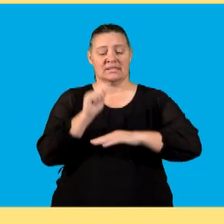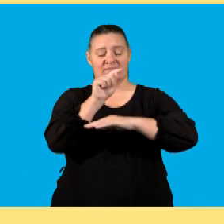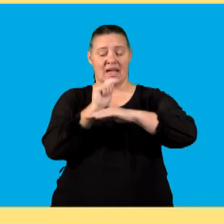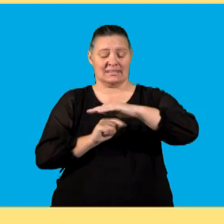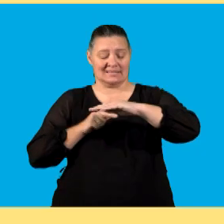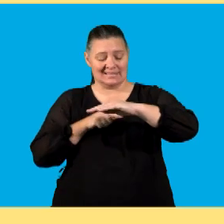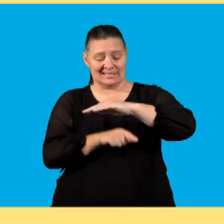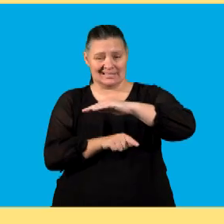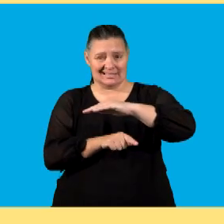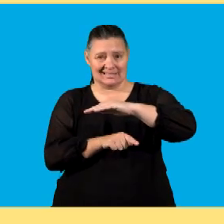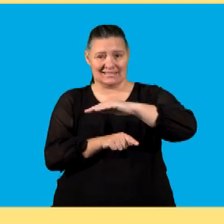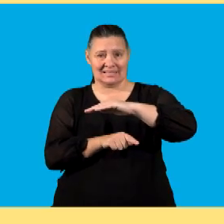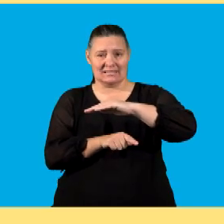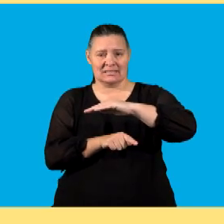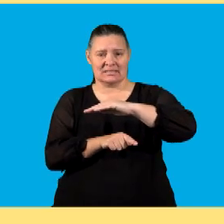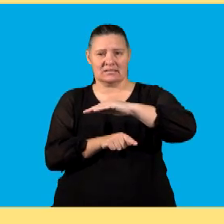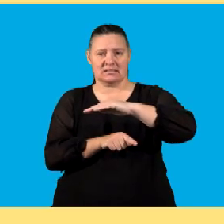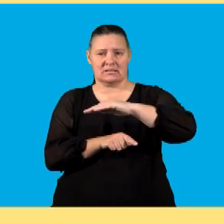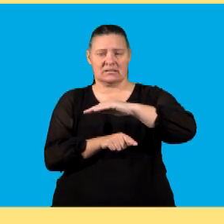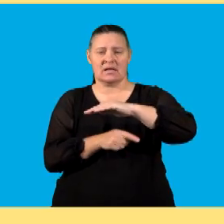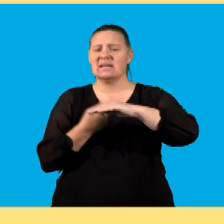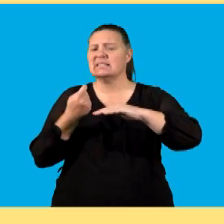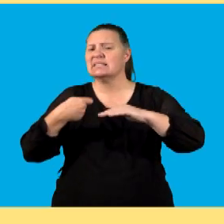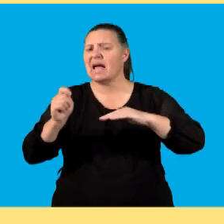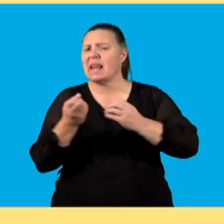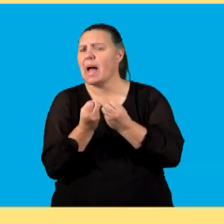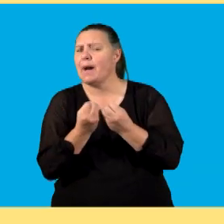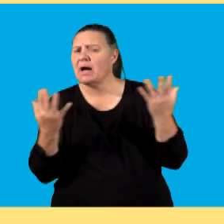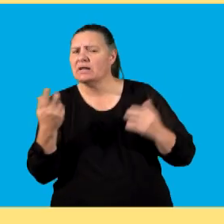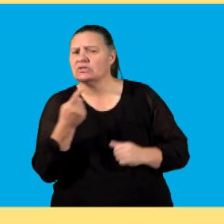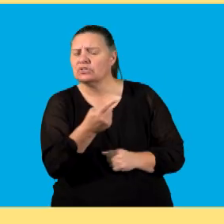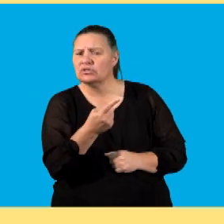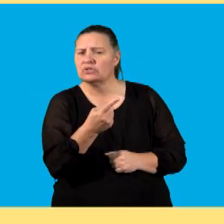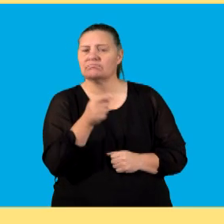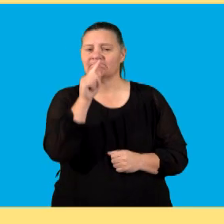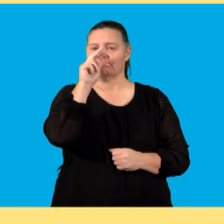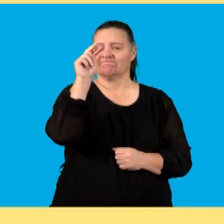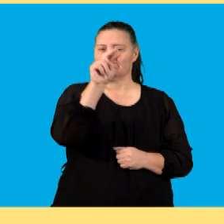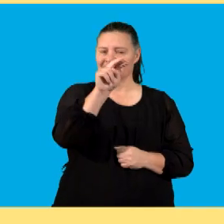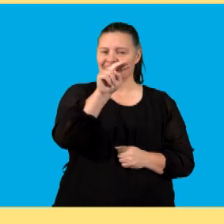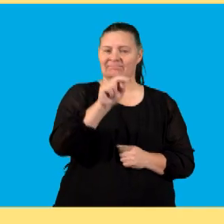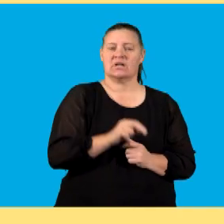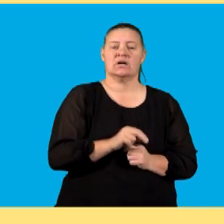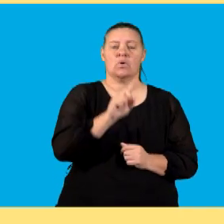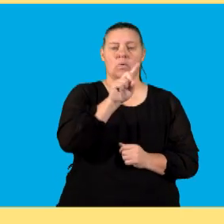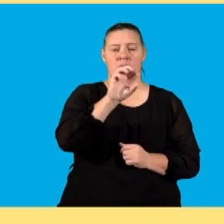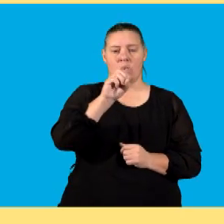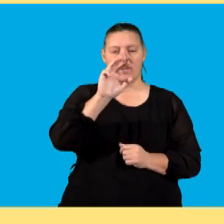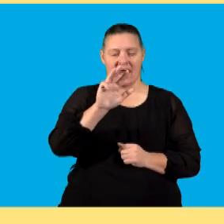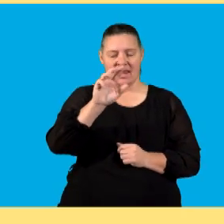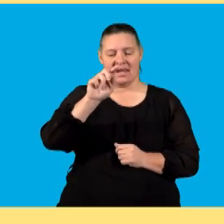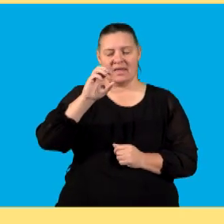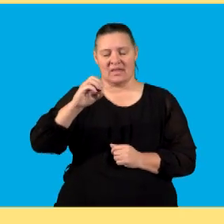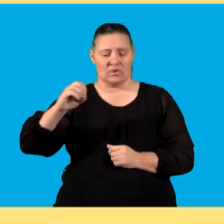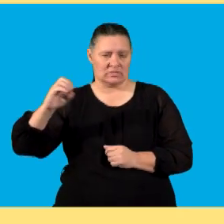46,260. Then I say my 46,260, I divide it by my sales, 109,000.